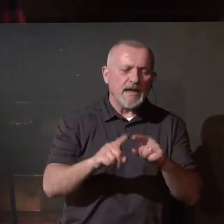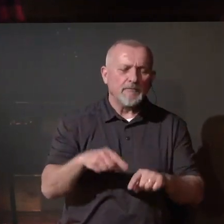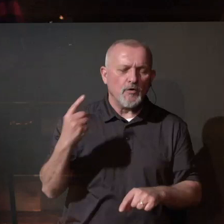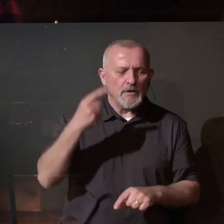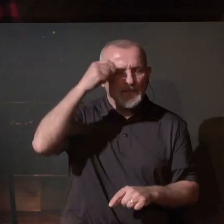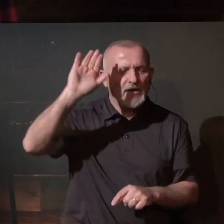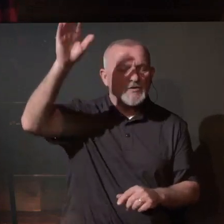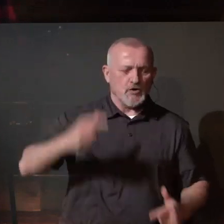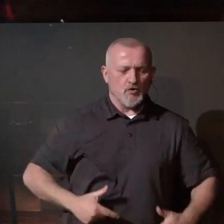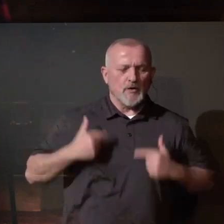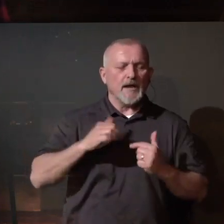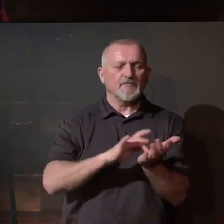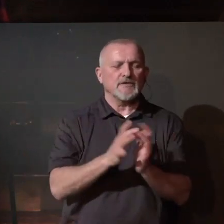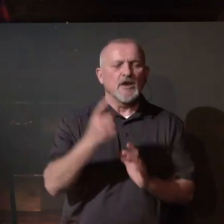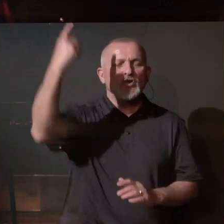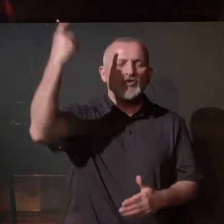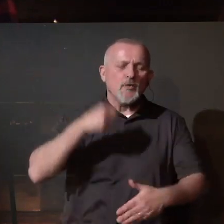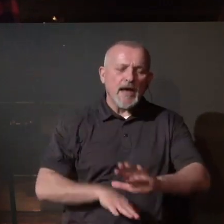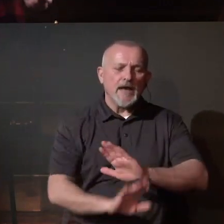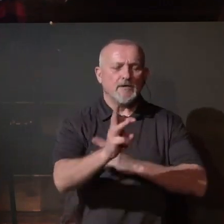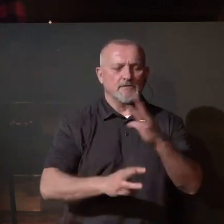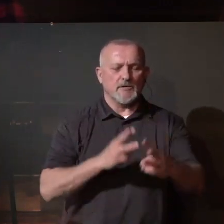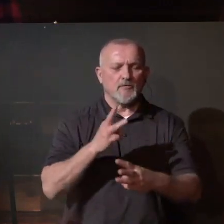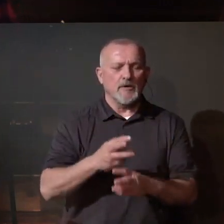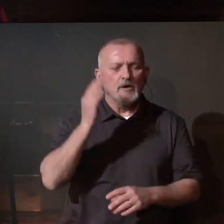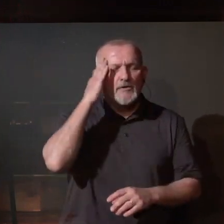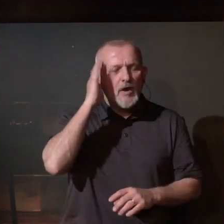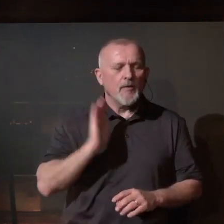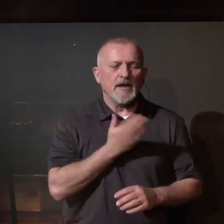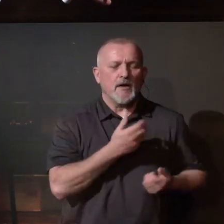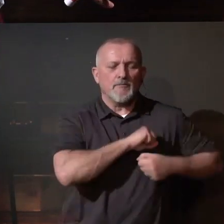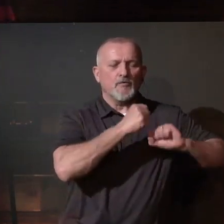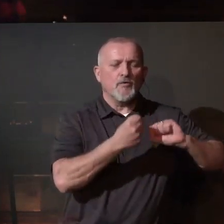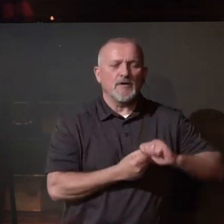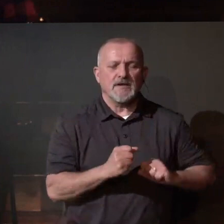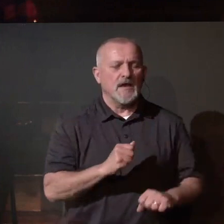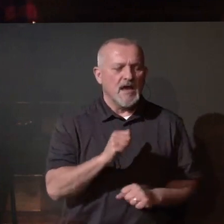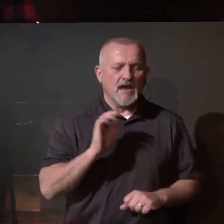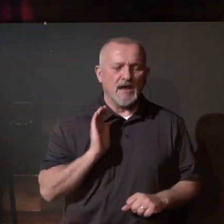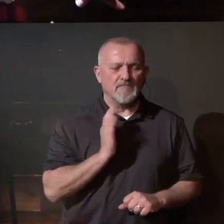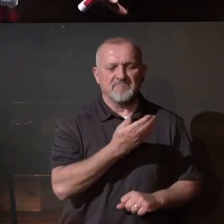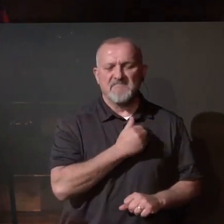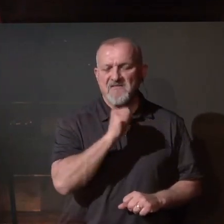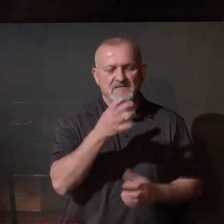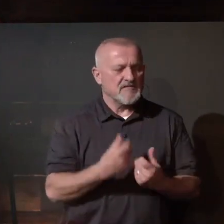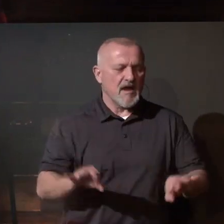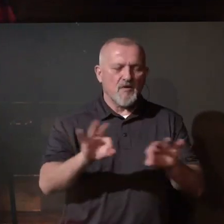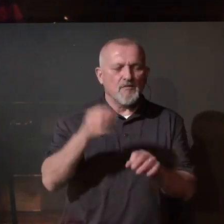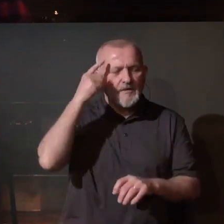Jesus. And you stepped into this world knowing our brokenness and knowing our unworthiness of your life. But you gave it anyway,